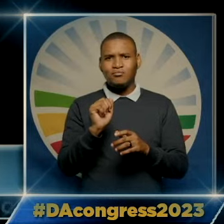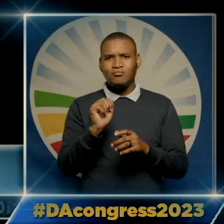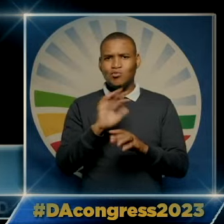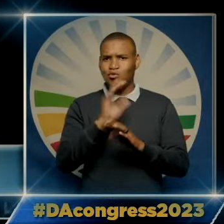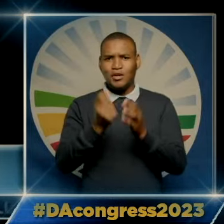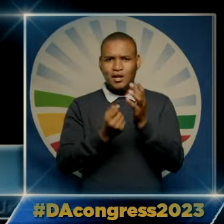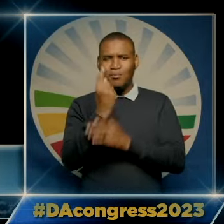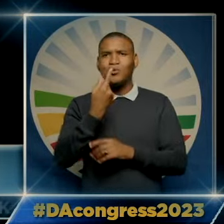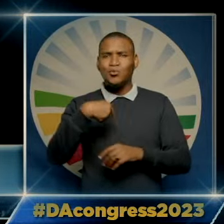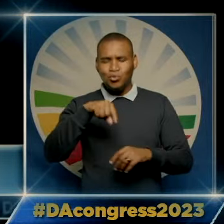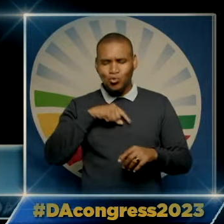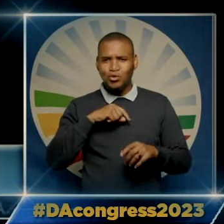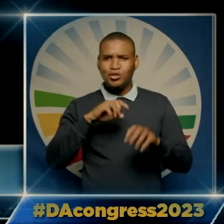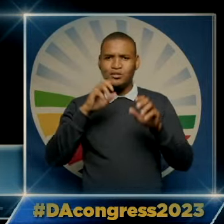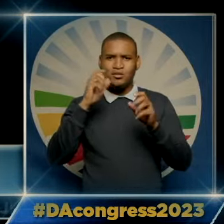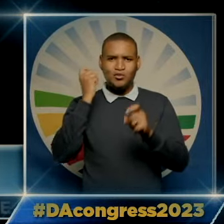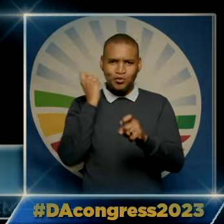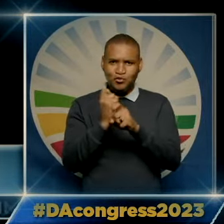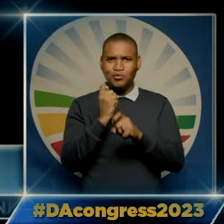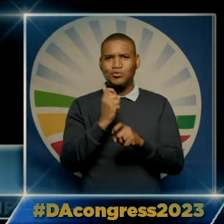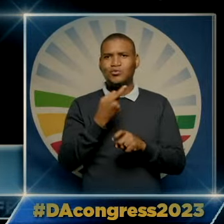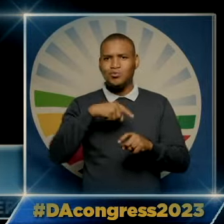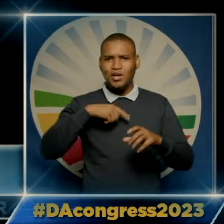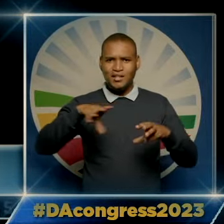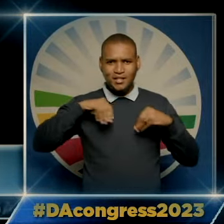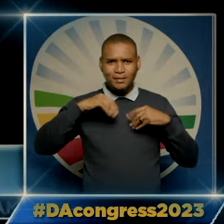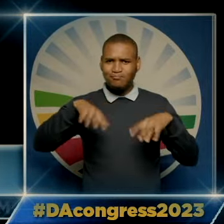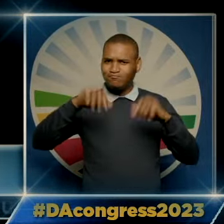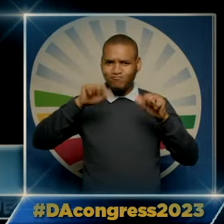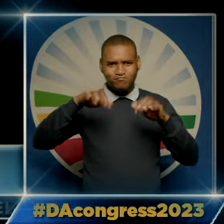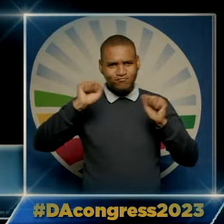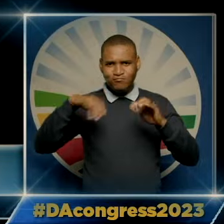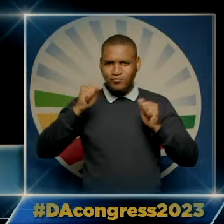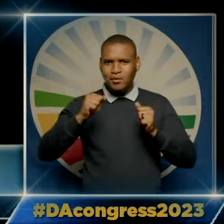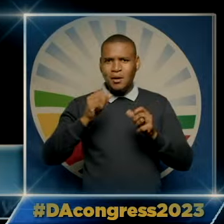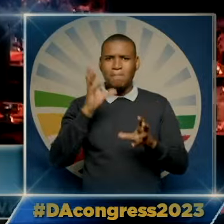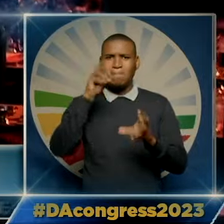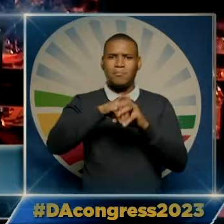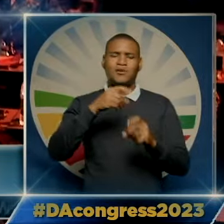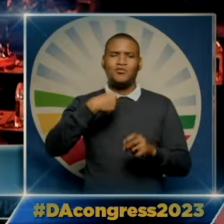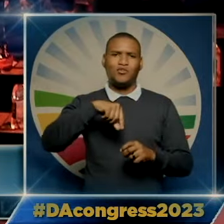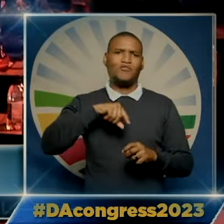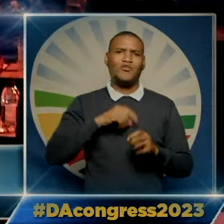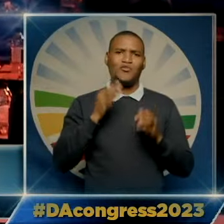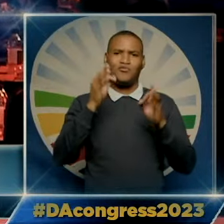electricity blackouts are going to be a part of our future. They are not.